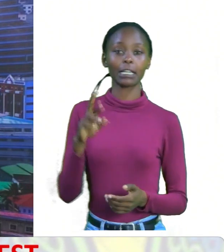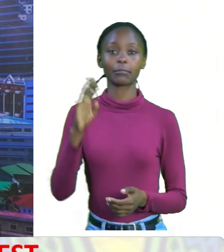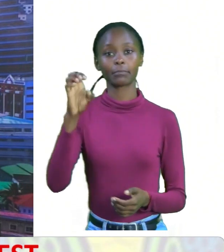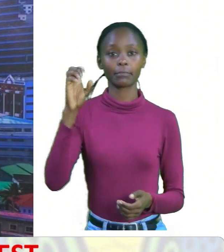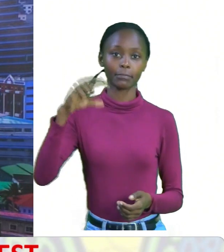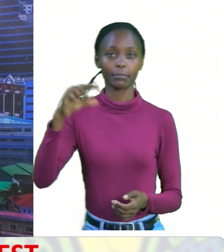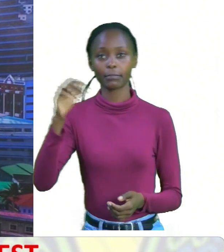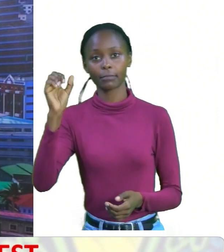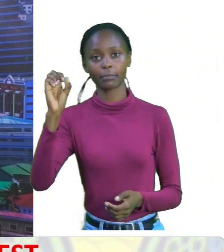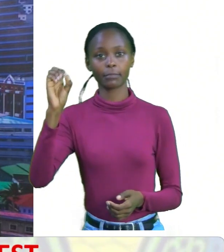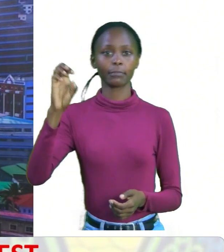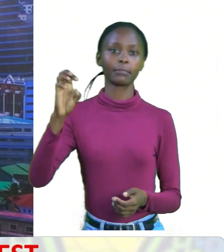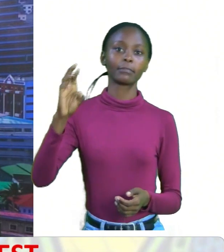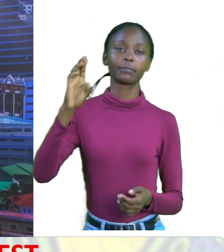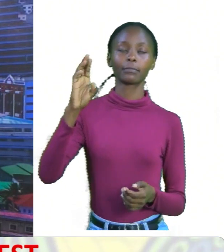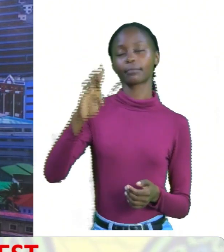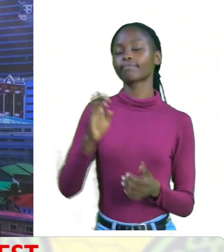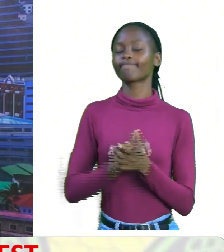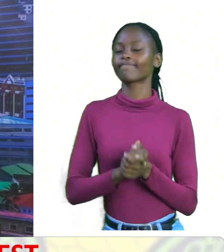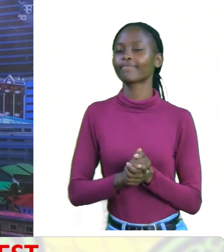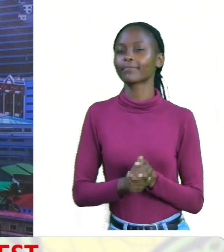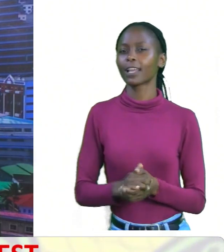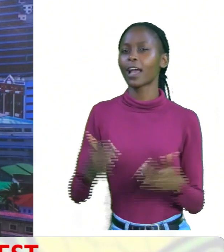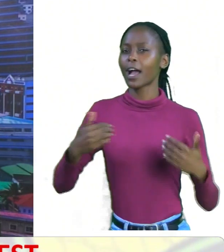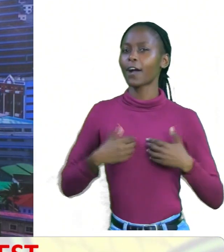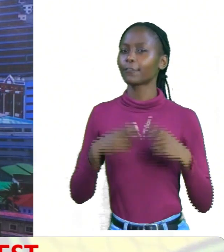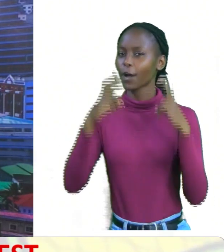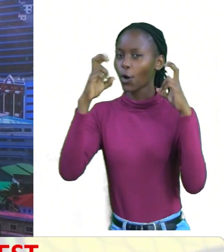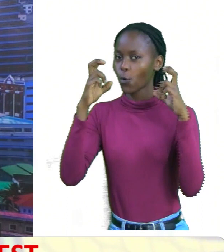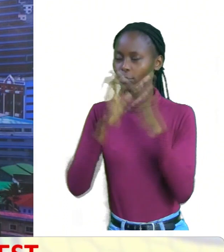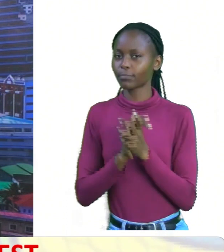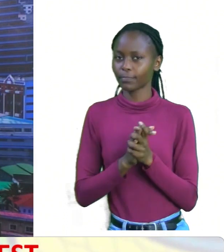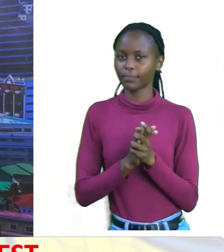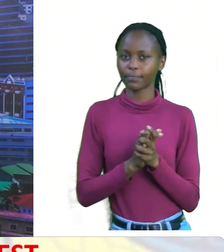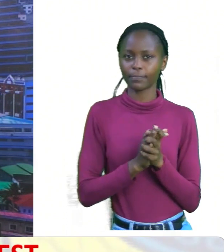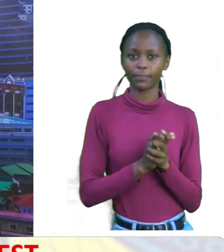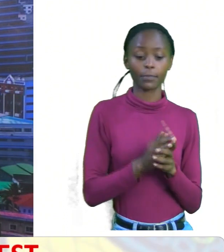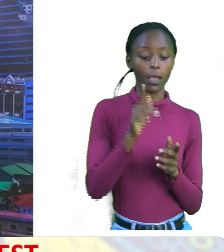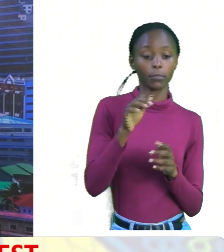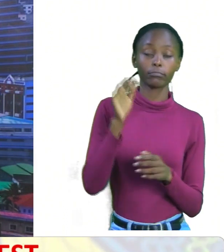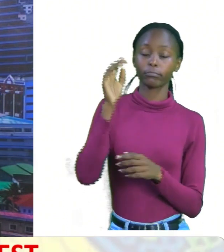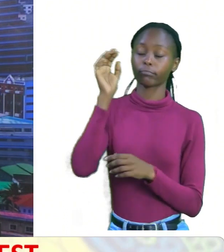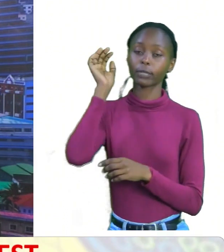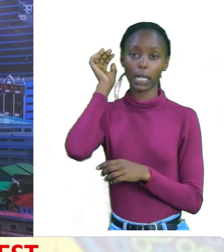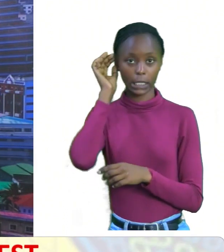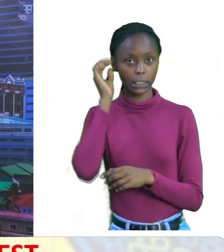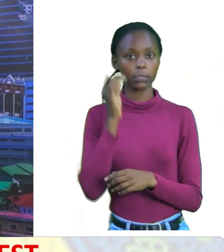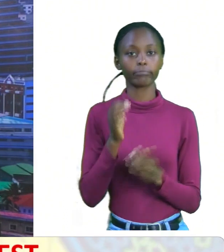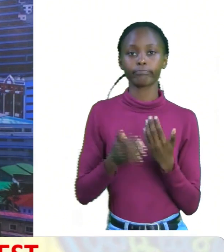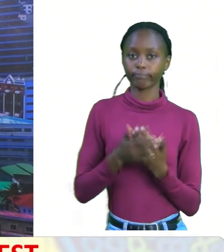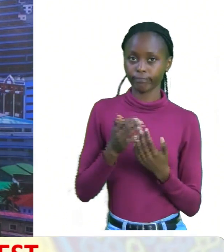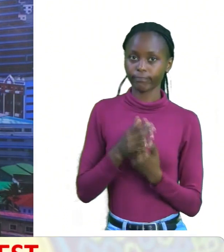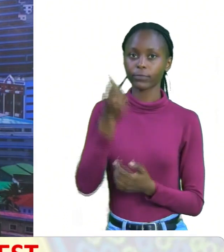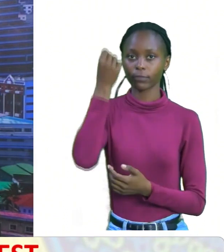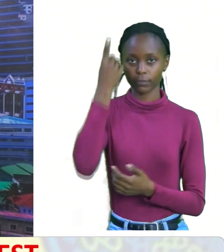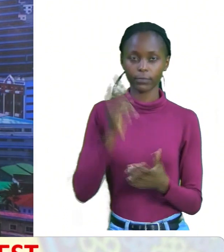motivate. So today I have such a quote. And I'm going to stretch my quote, which you have to listen carefully to make sure you've understood. So it